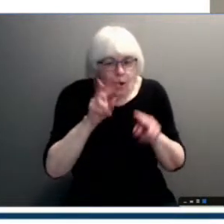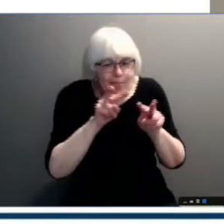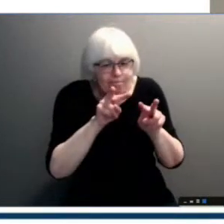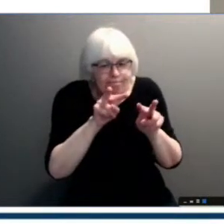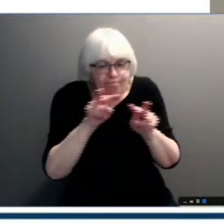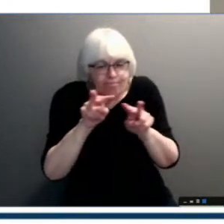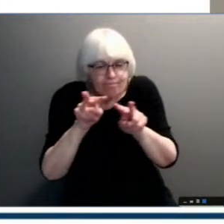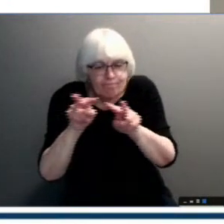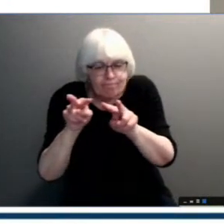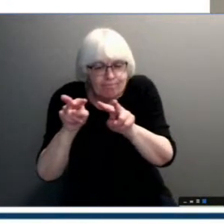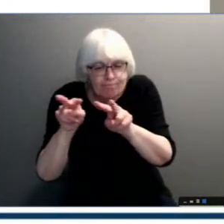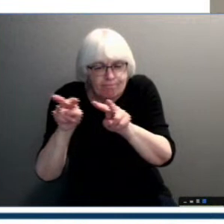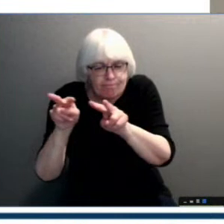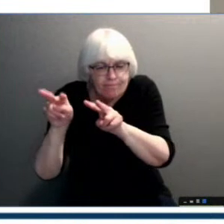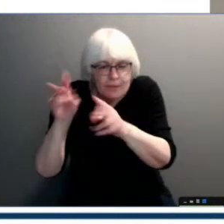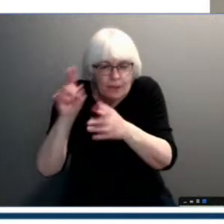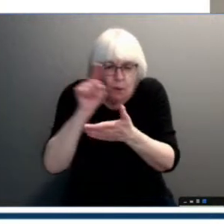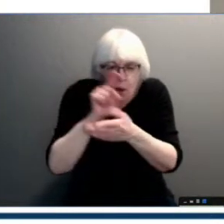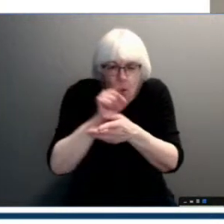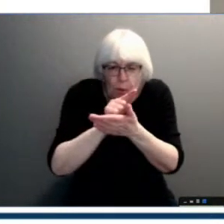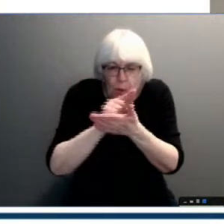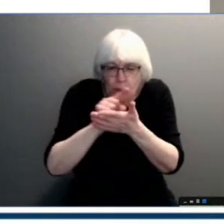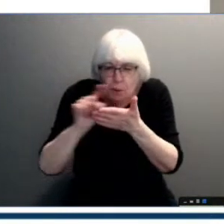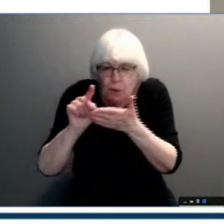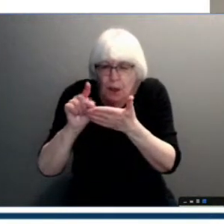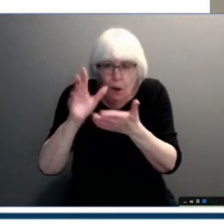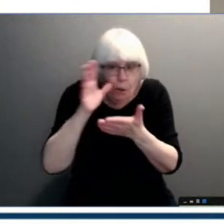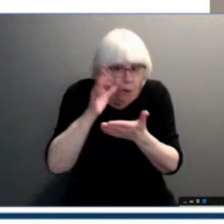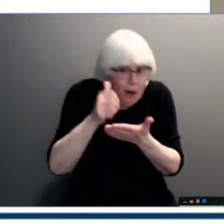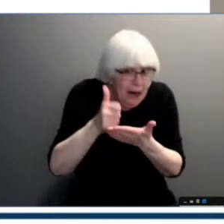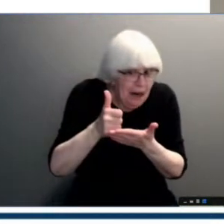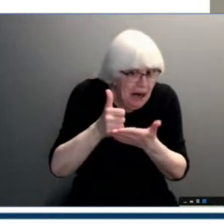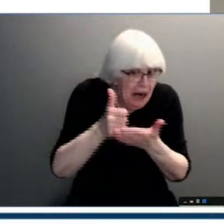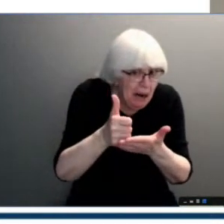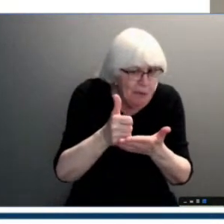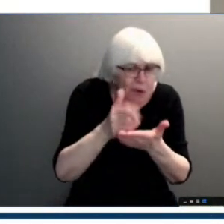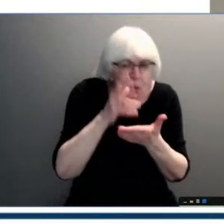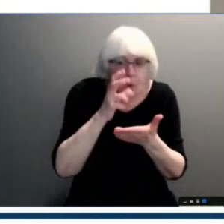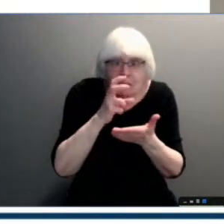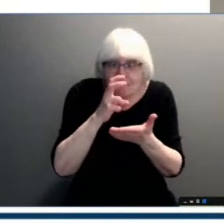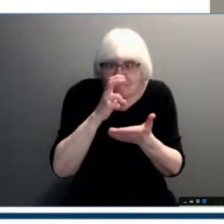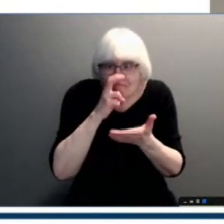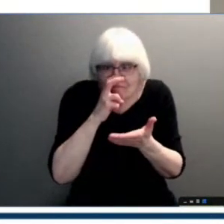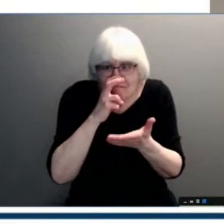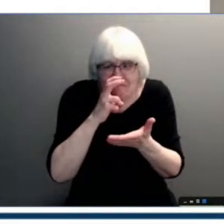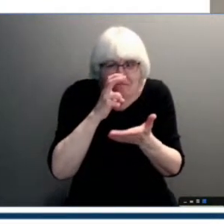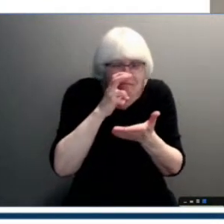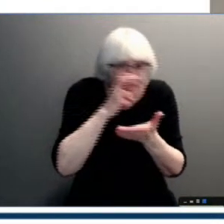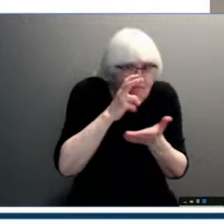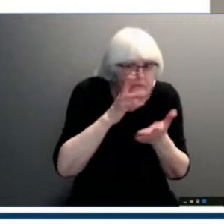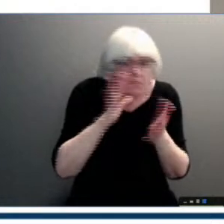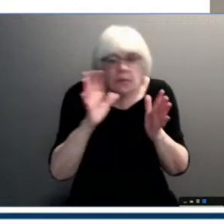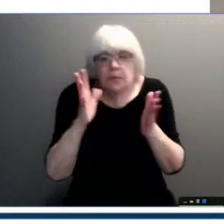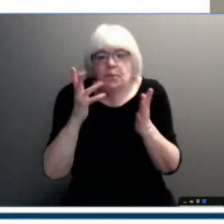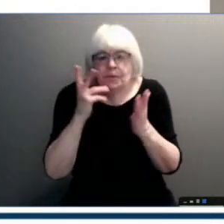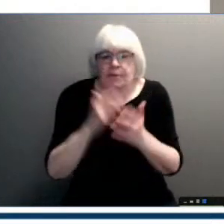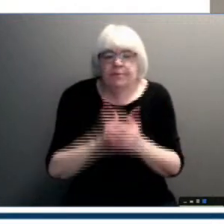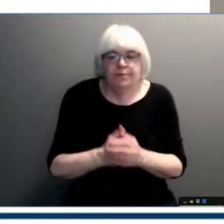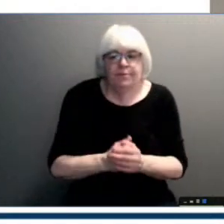to see the impact of our restrictions. But always, we are continue to